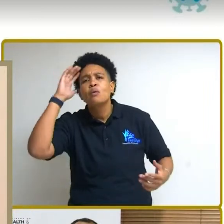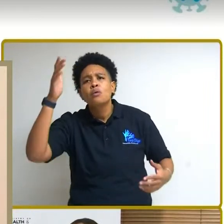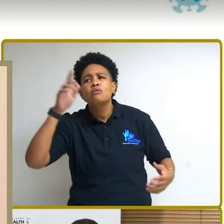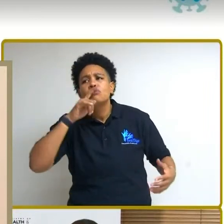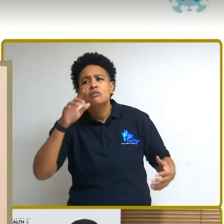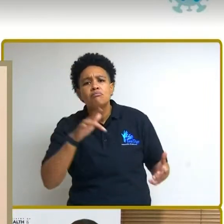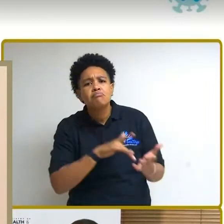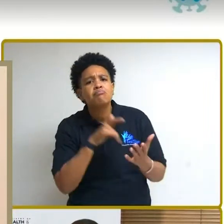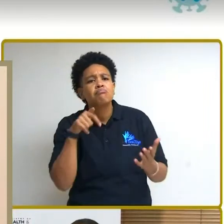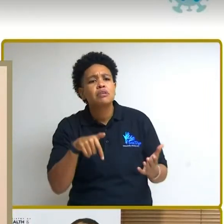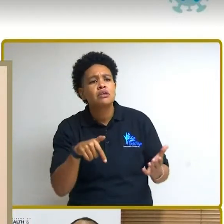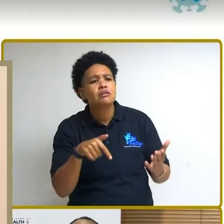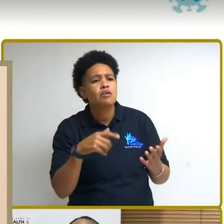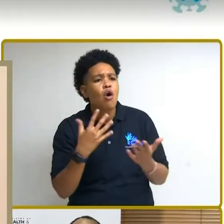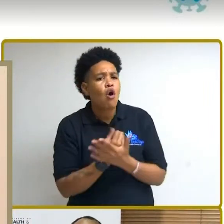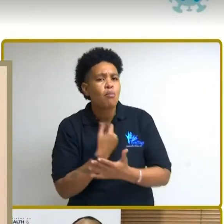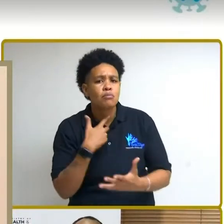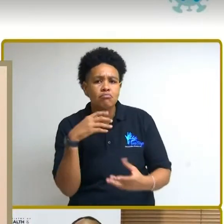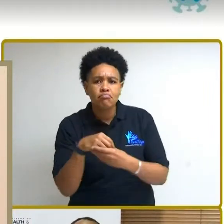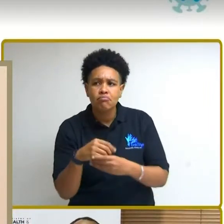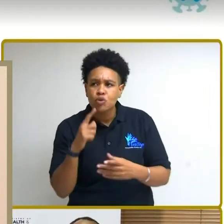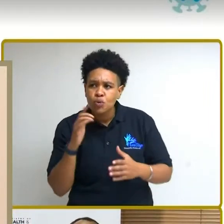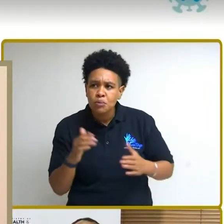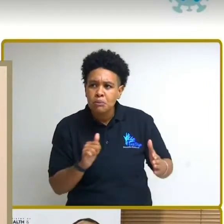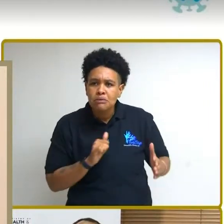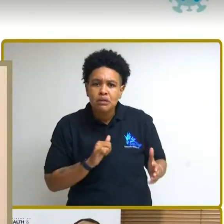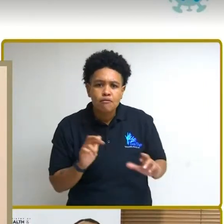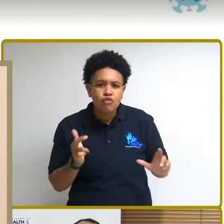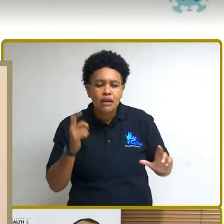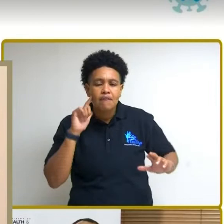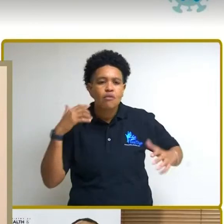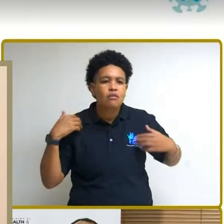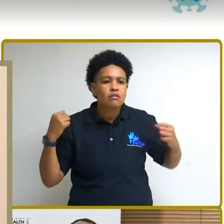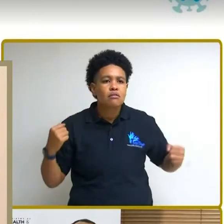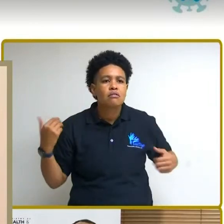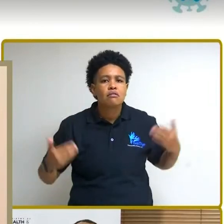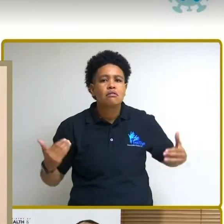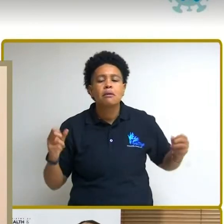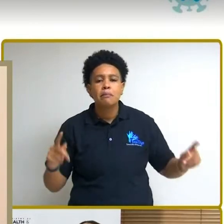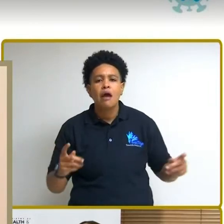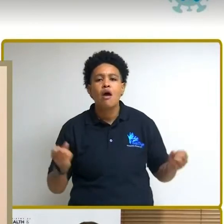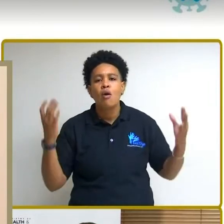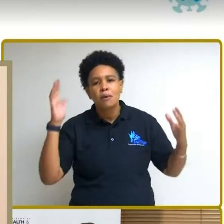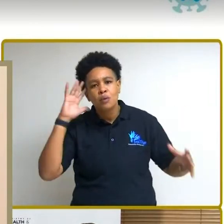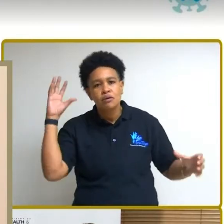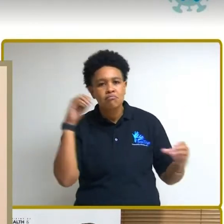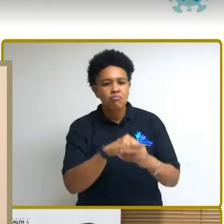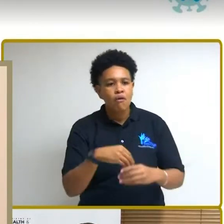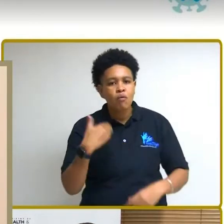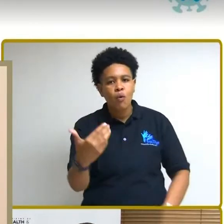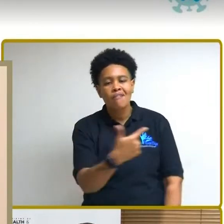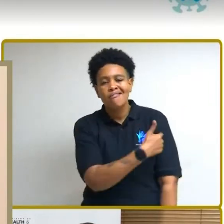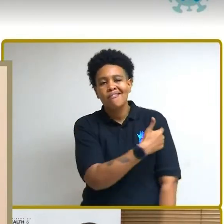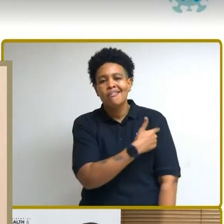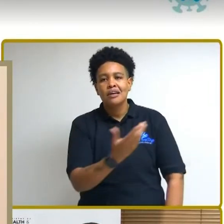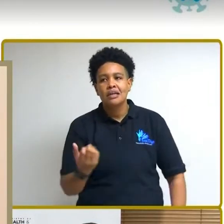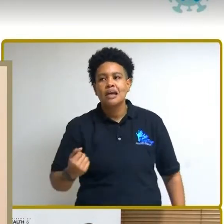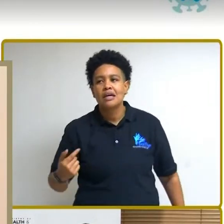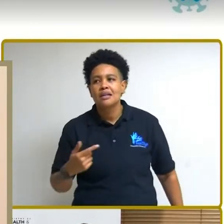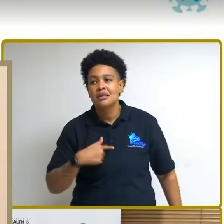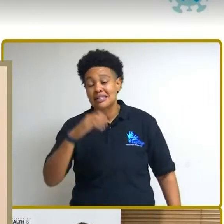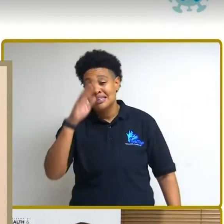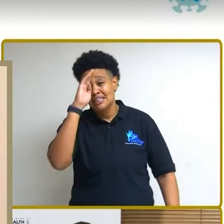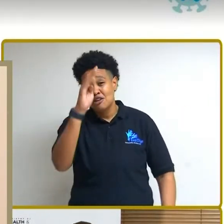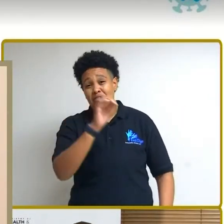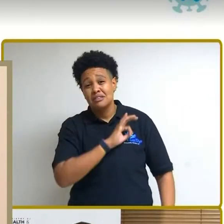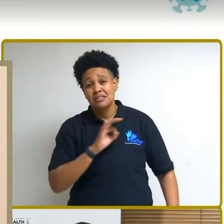take advantage of this opportunity to prepare themselves for the recovery? Well, the direct employed to the